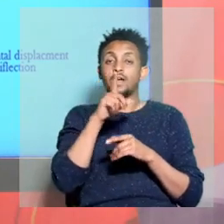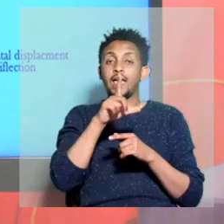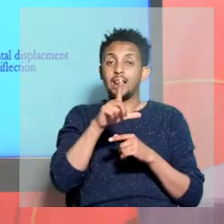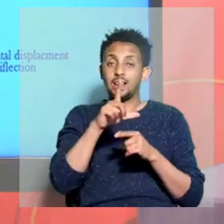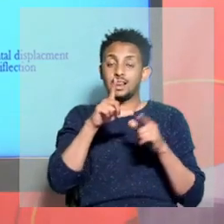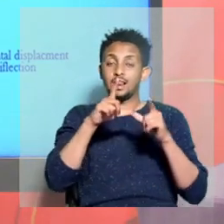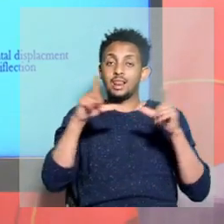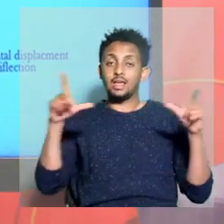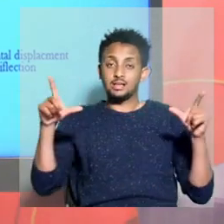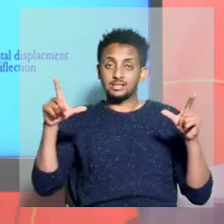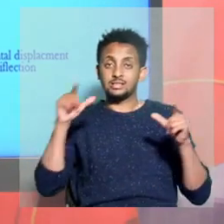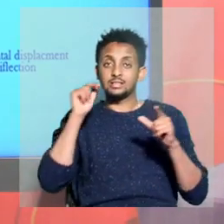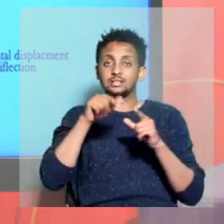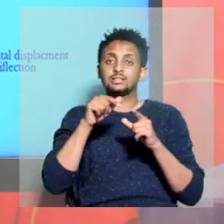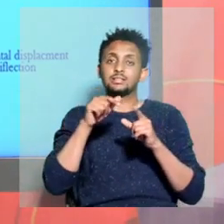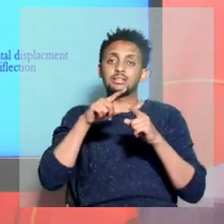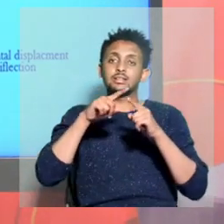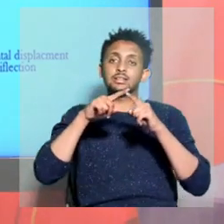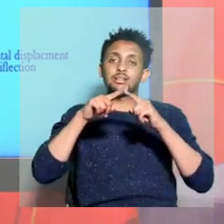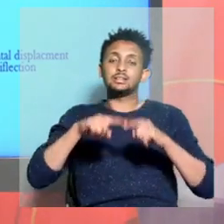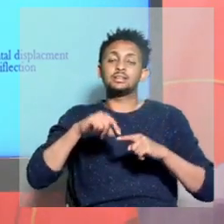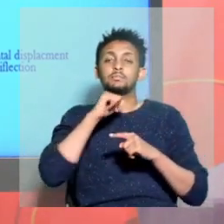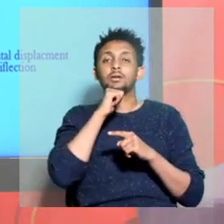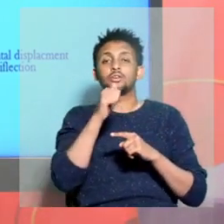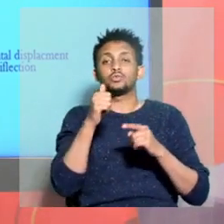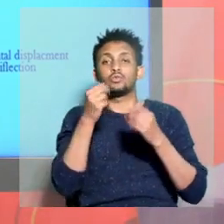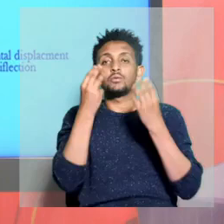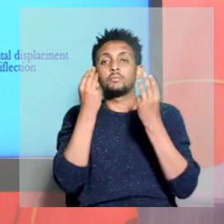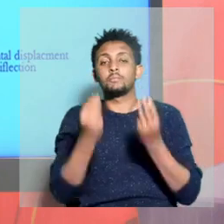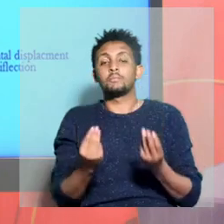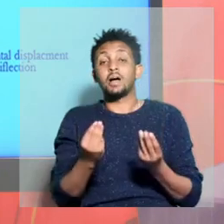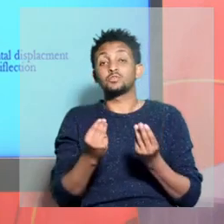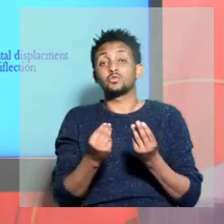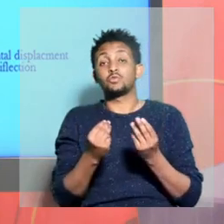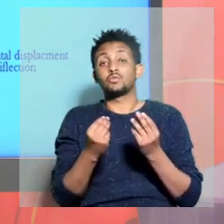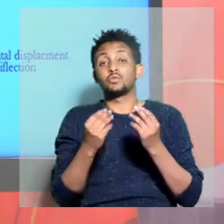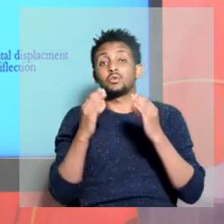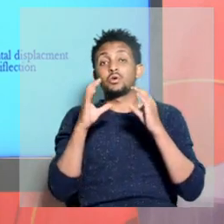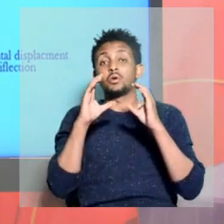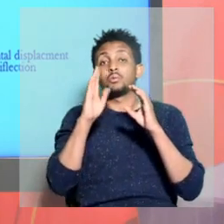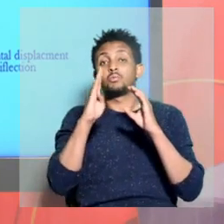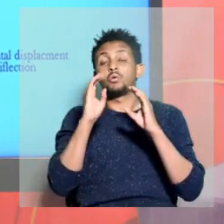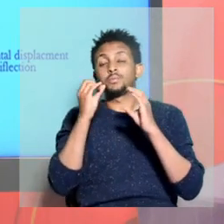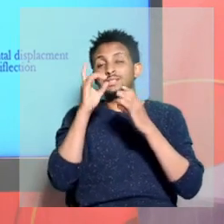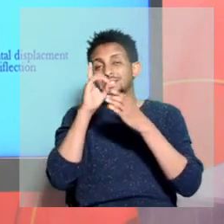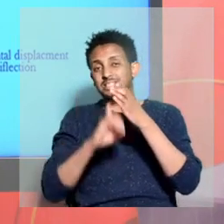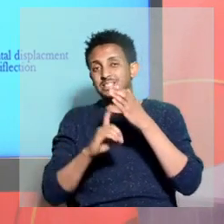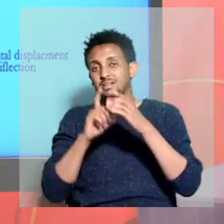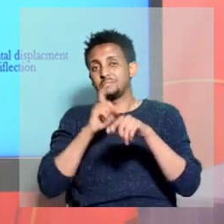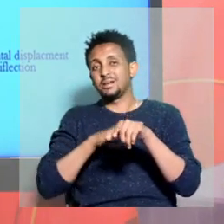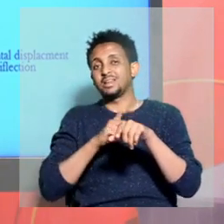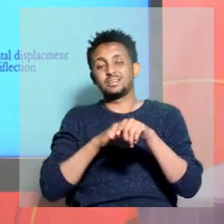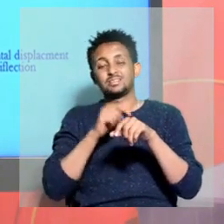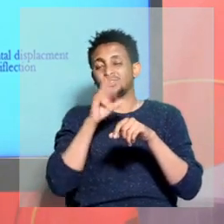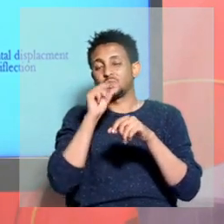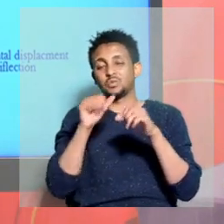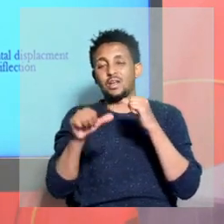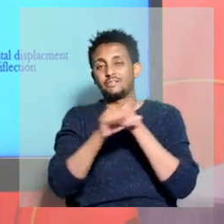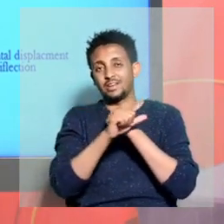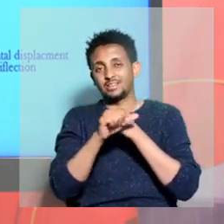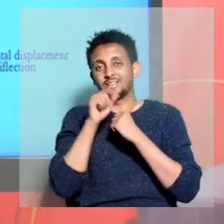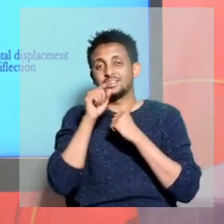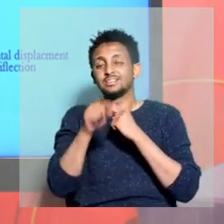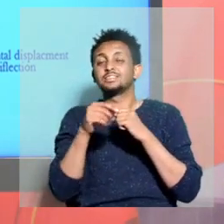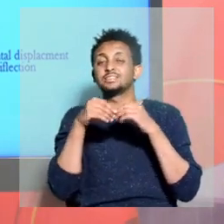L. Okay? It is independent of the mass of the bob. Actually, the mass of the bob increased or decreased, the period does not affect for a